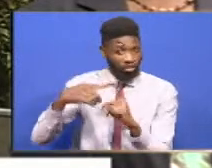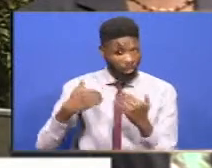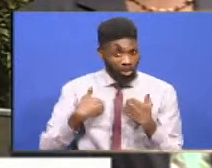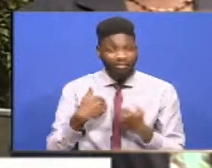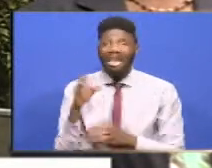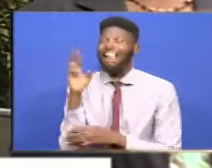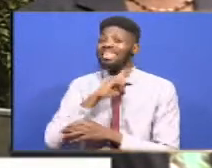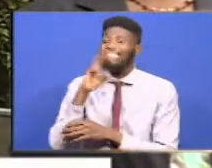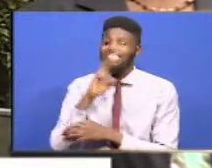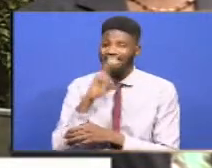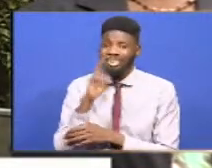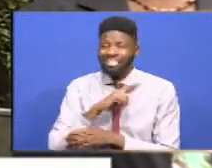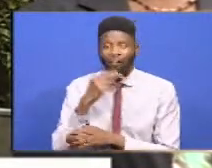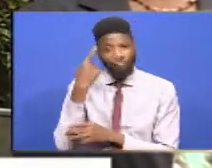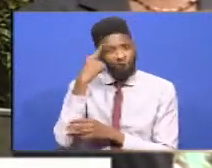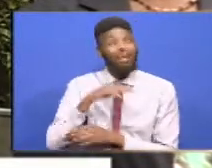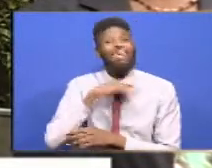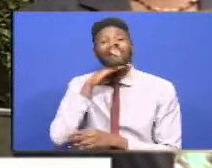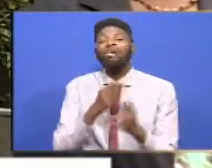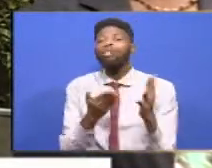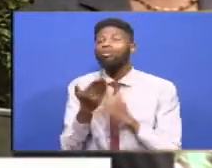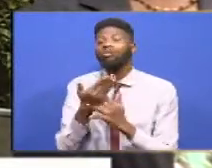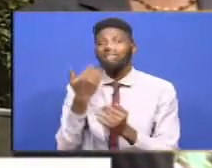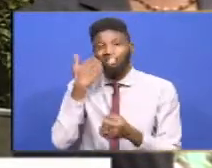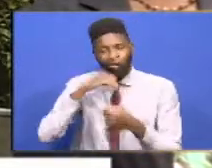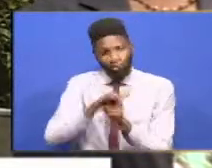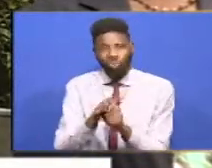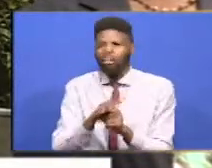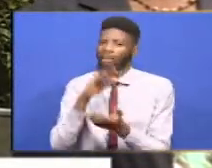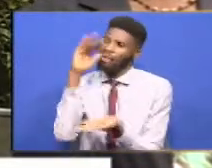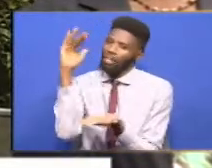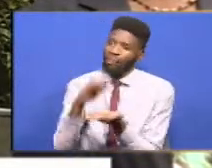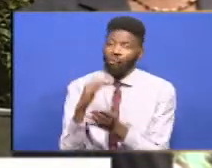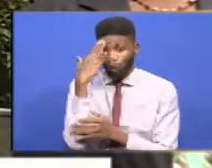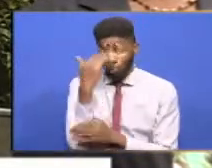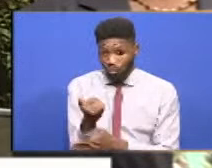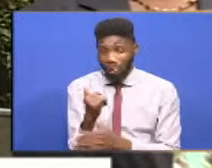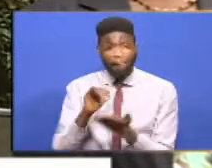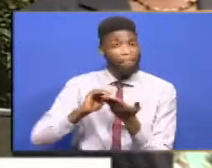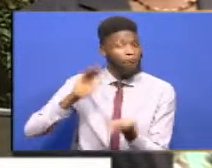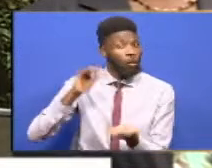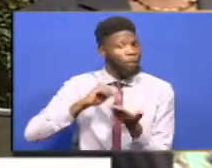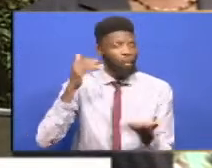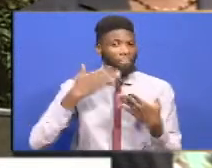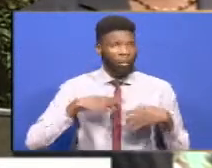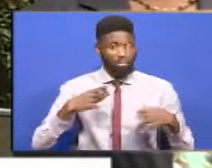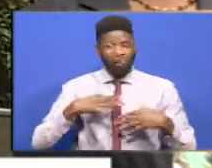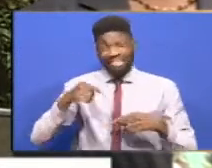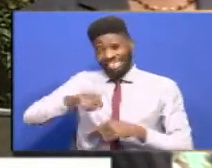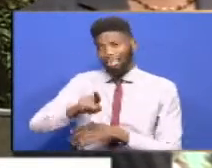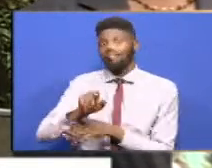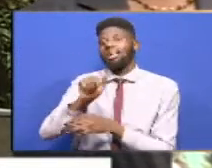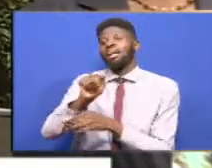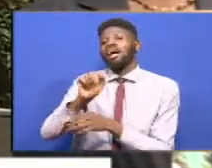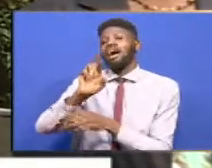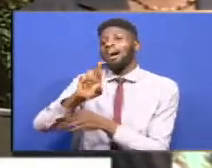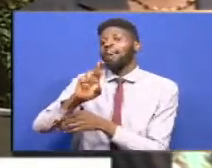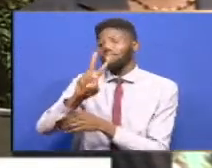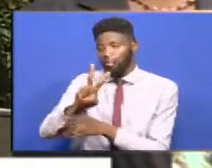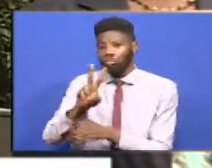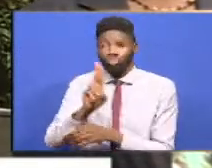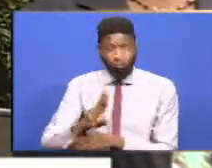COVID death is minimal. And we presume this is because most of our people who are on ART, antiretroviral